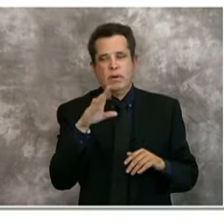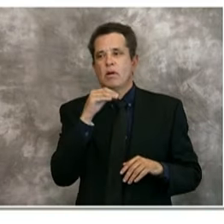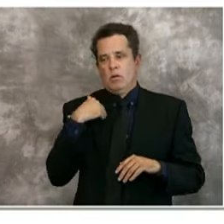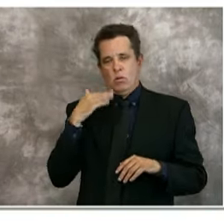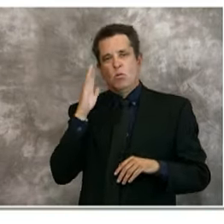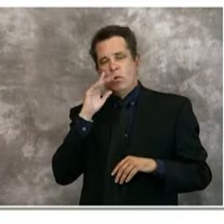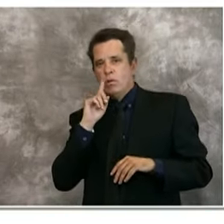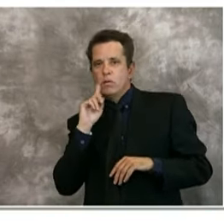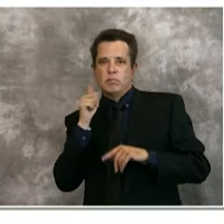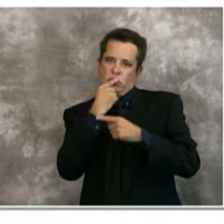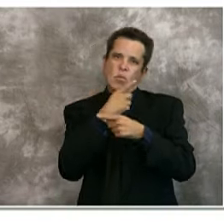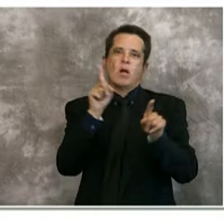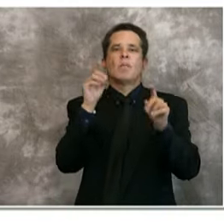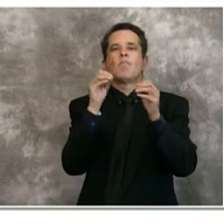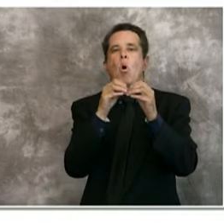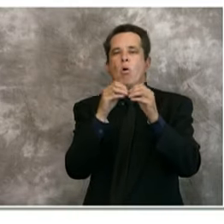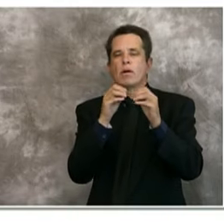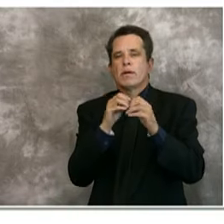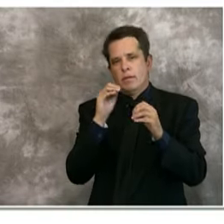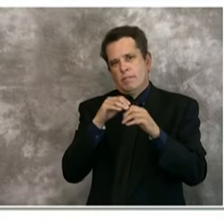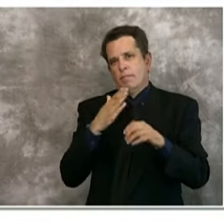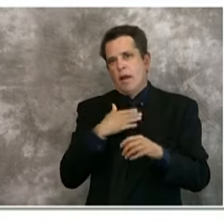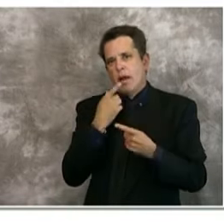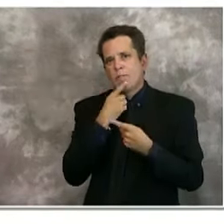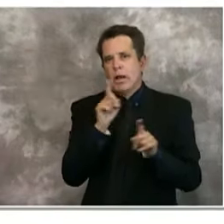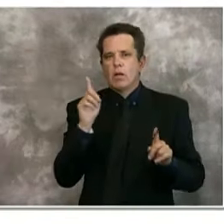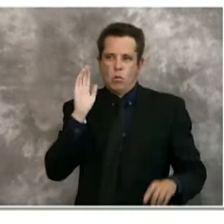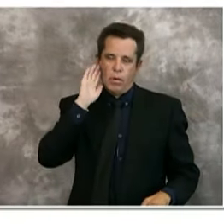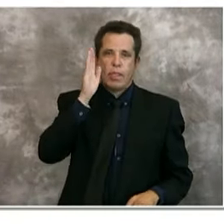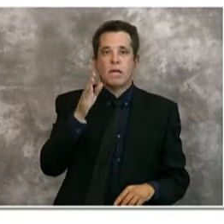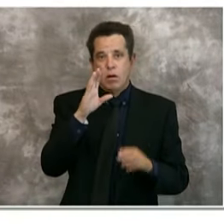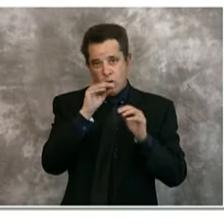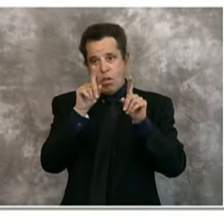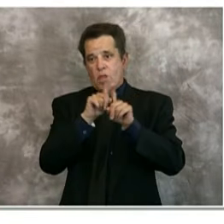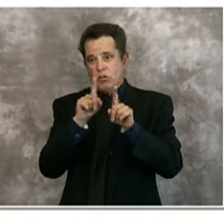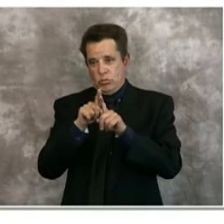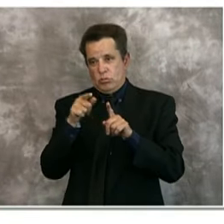my update. Now, continuing on with other demographics,